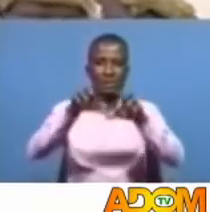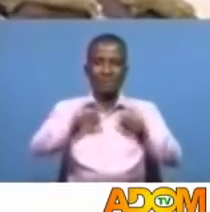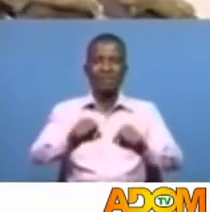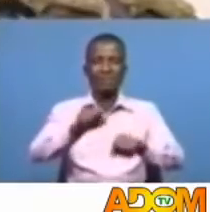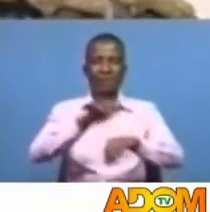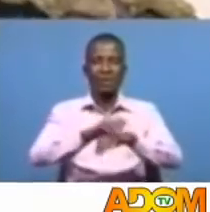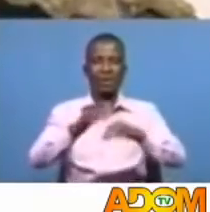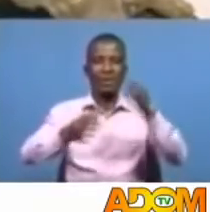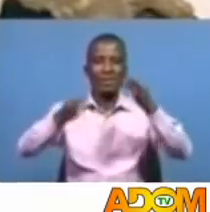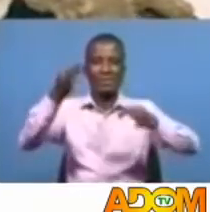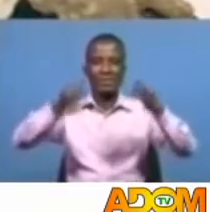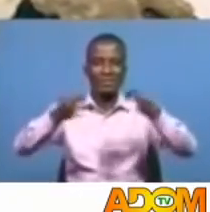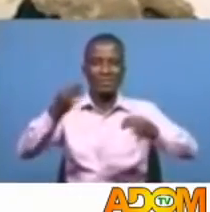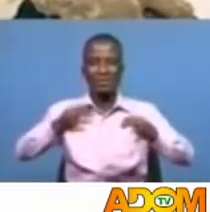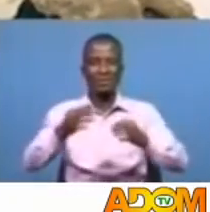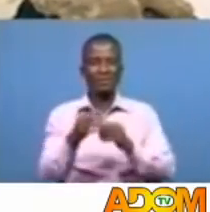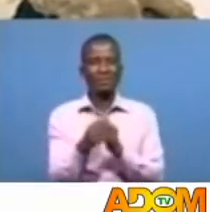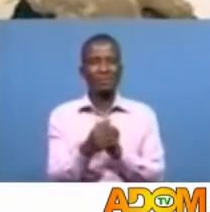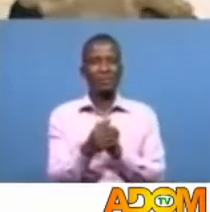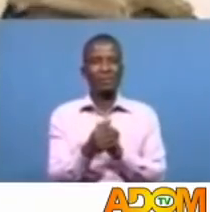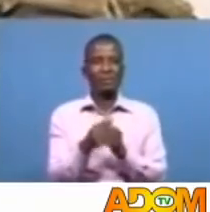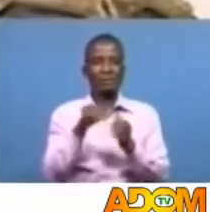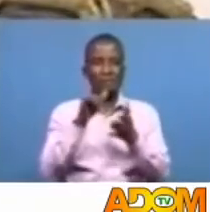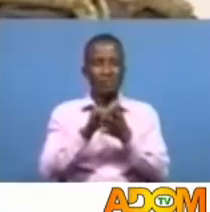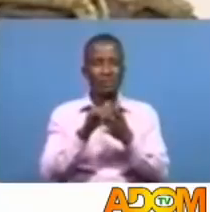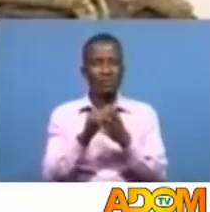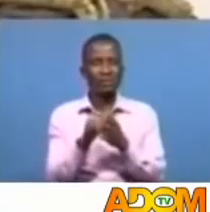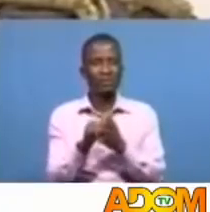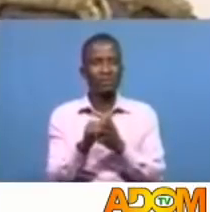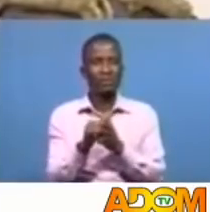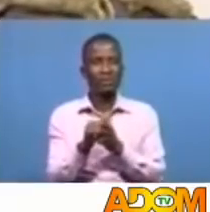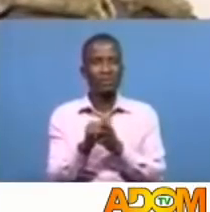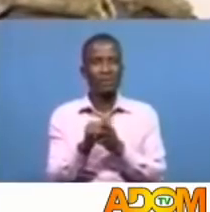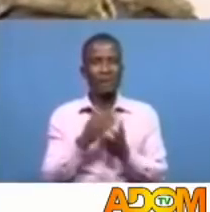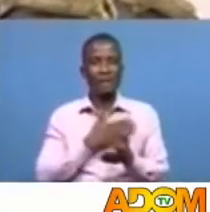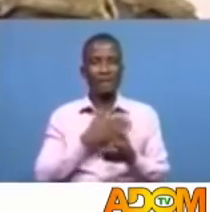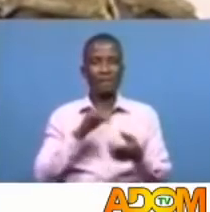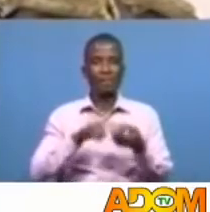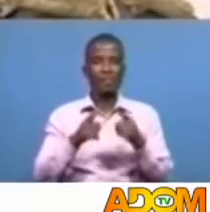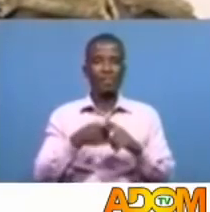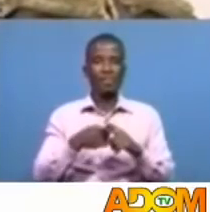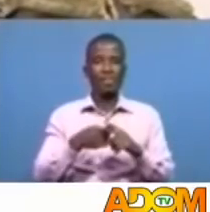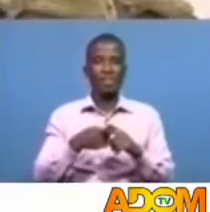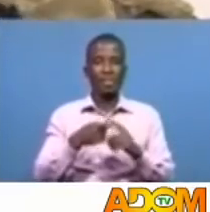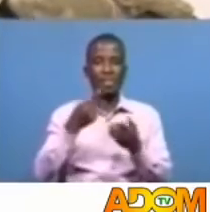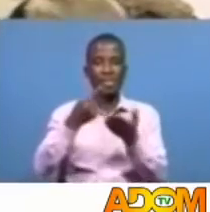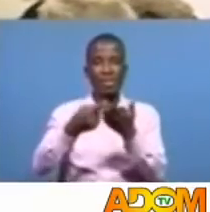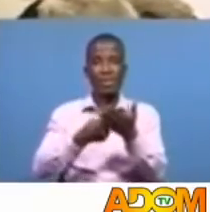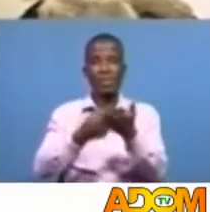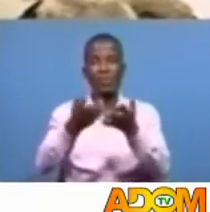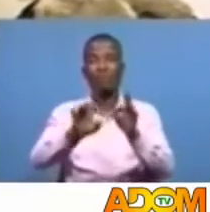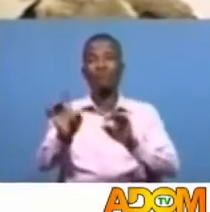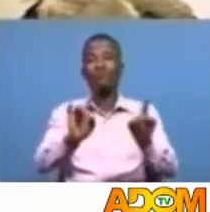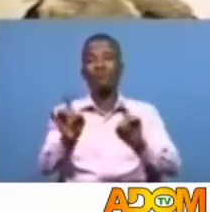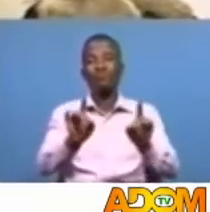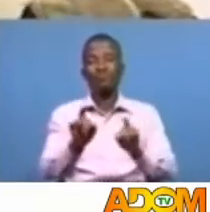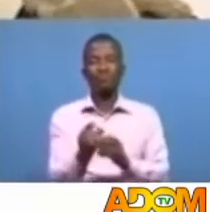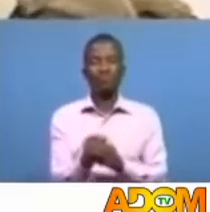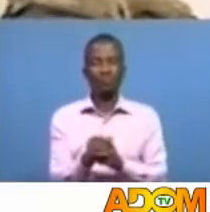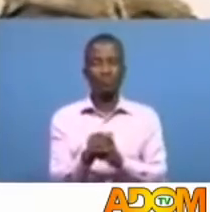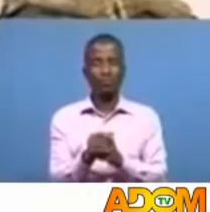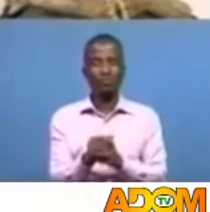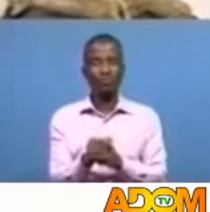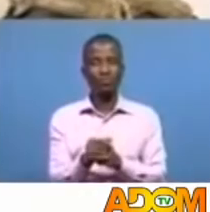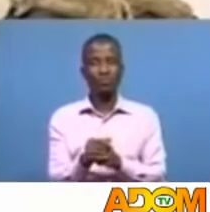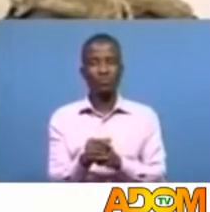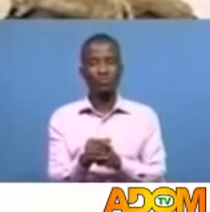appeal over the ordinary panel. And this is what my learned friend has sought to do. Lords, may